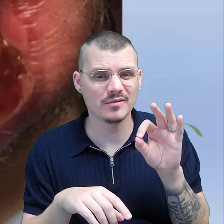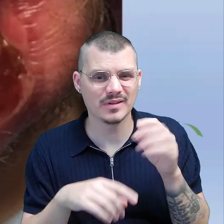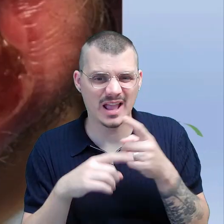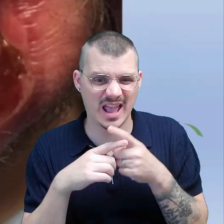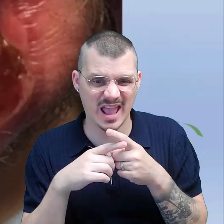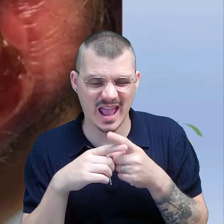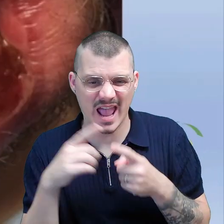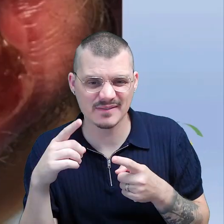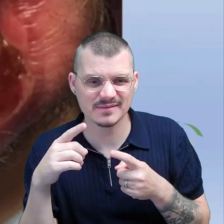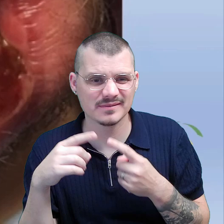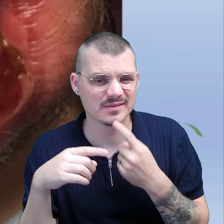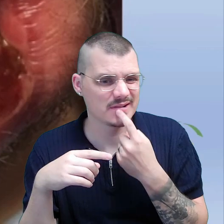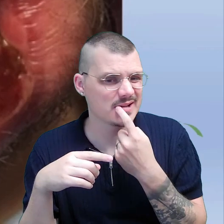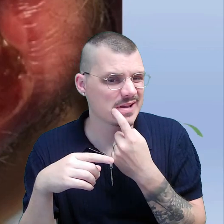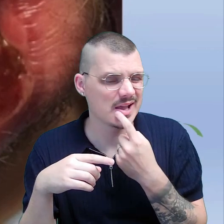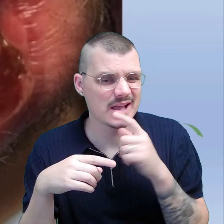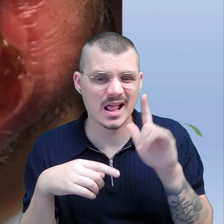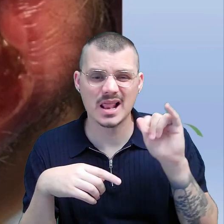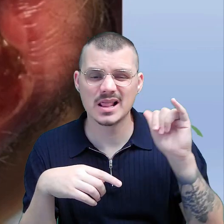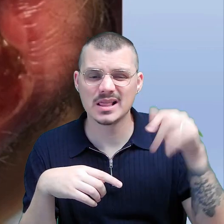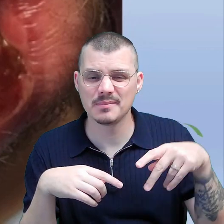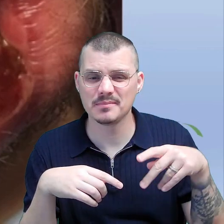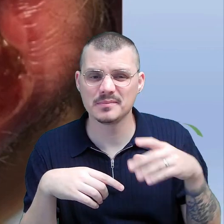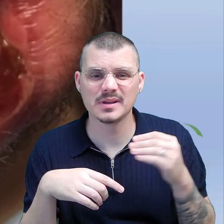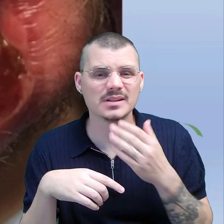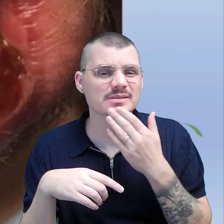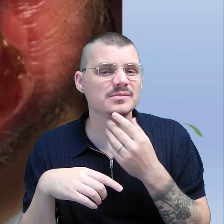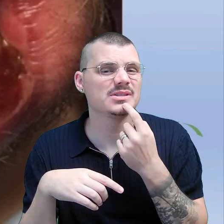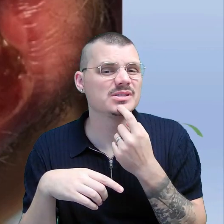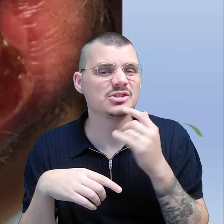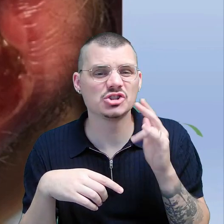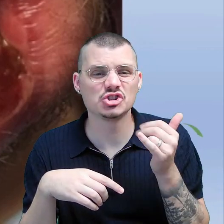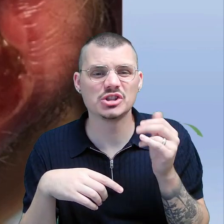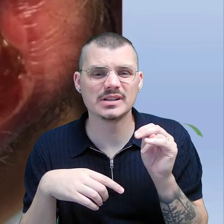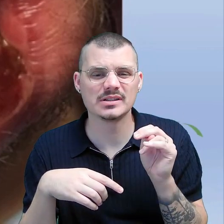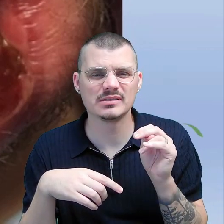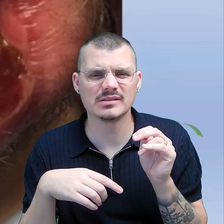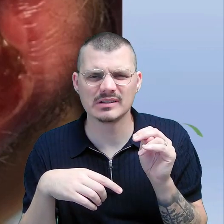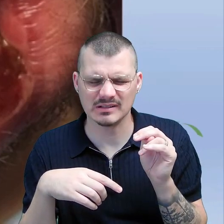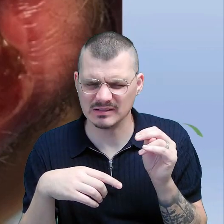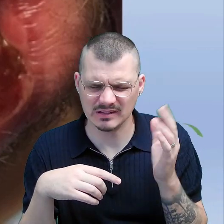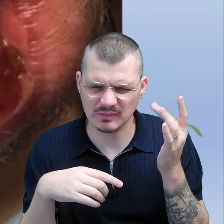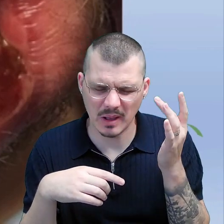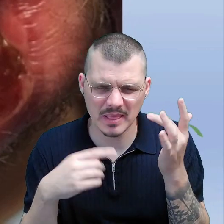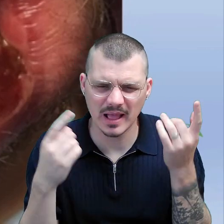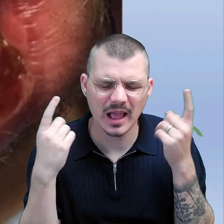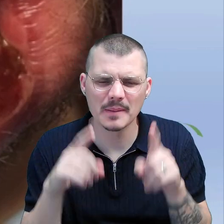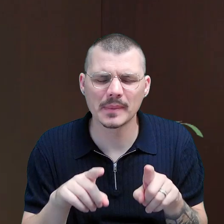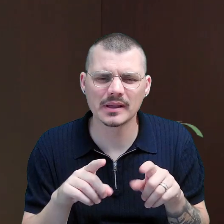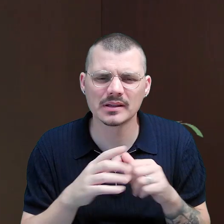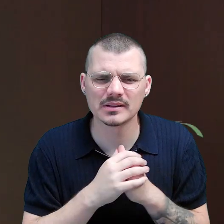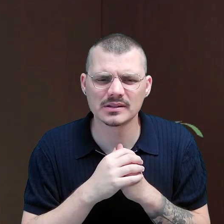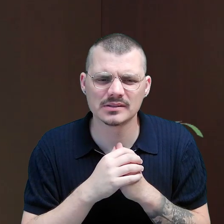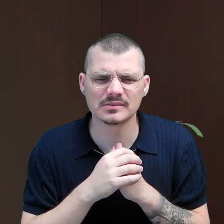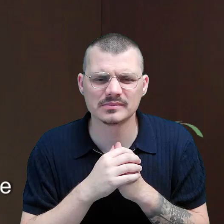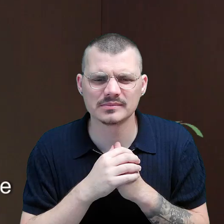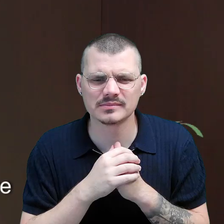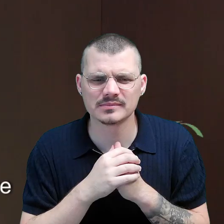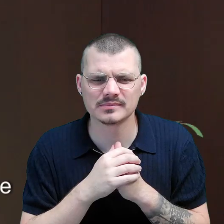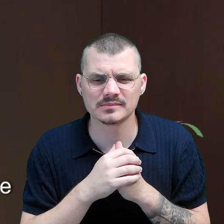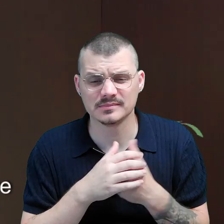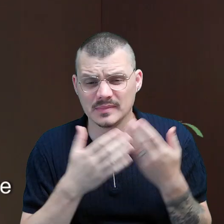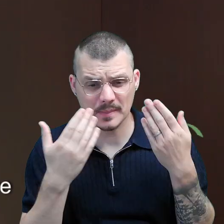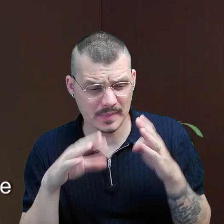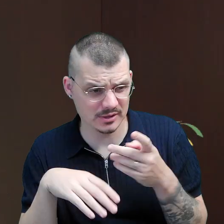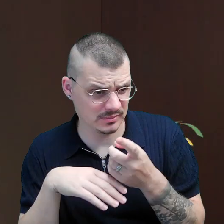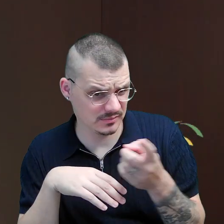half of his lower lip and part of his chin skin? Why did that happen? I bet you all